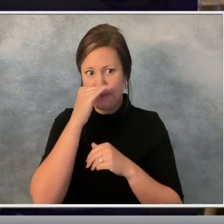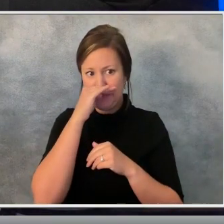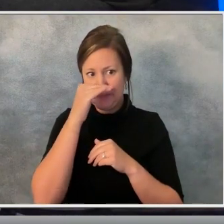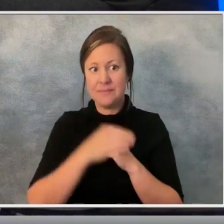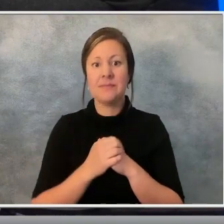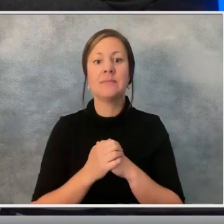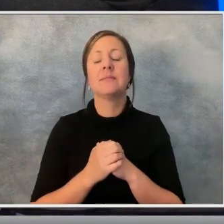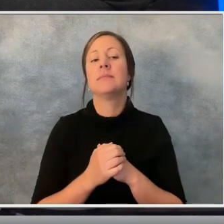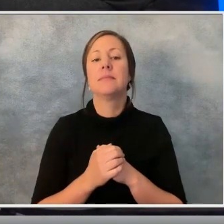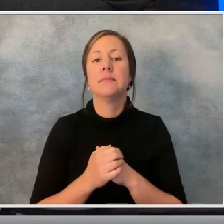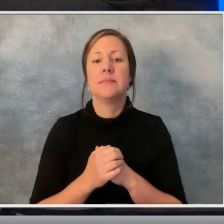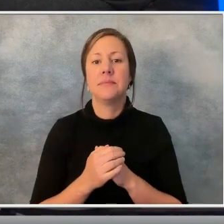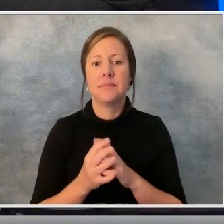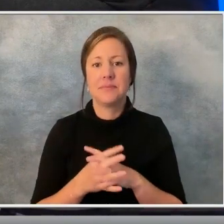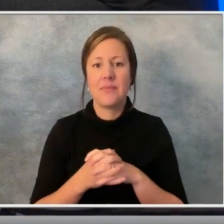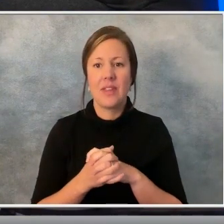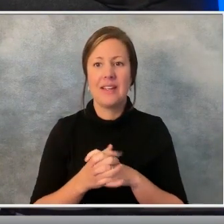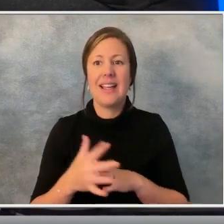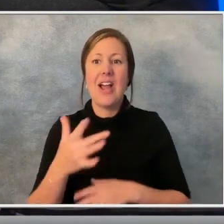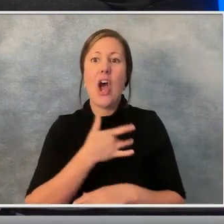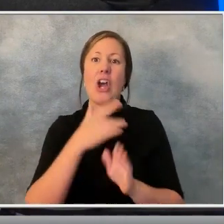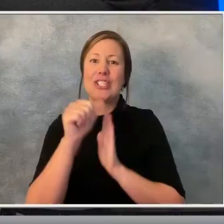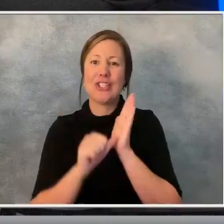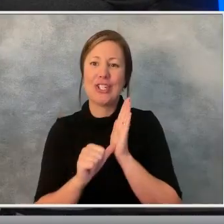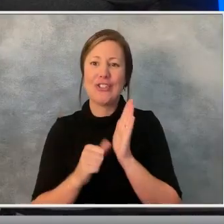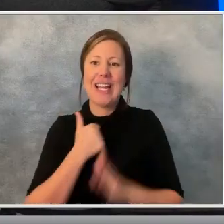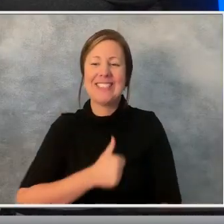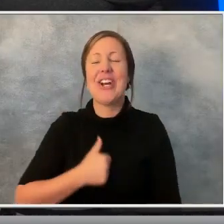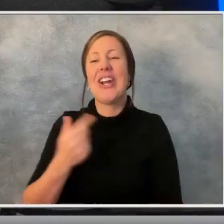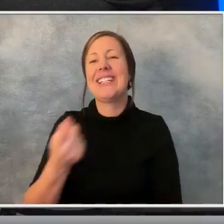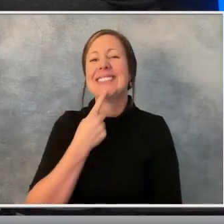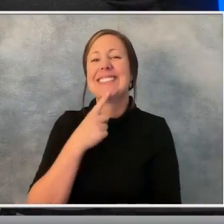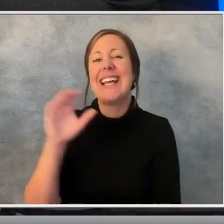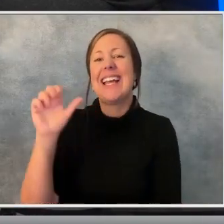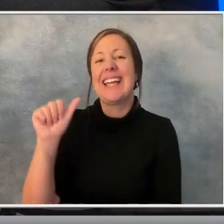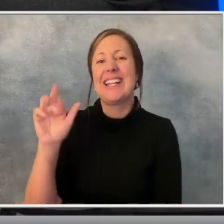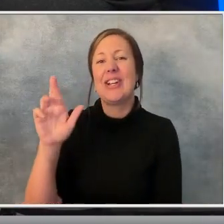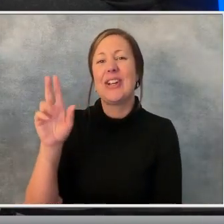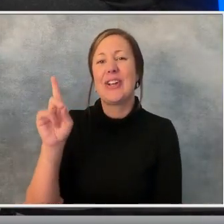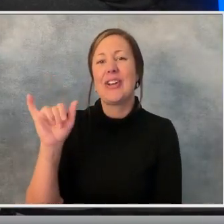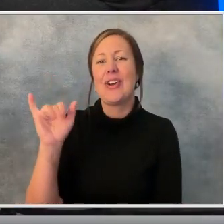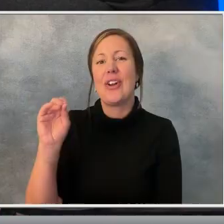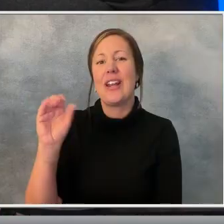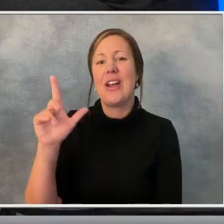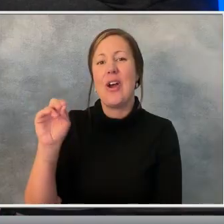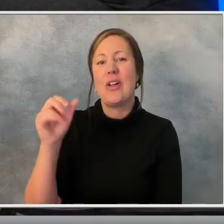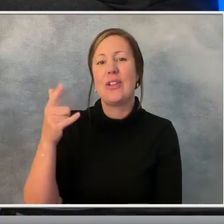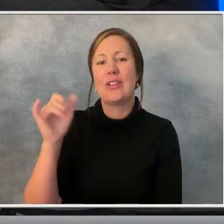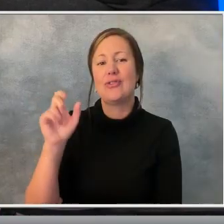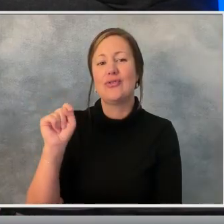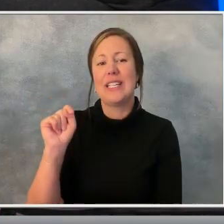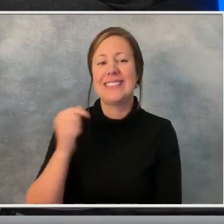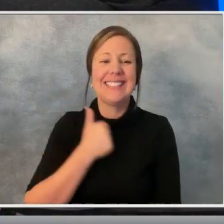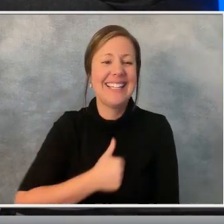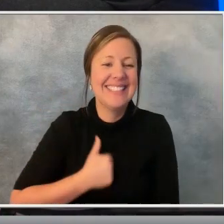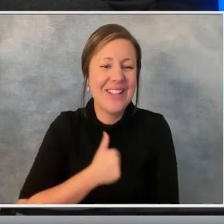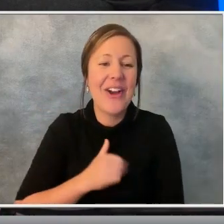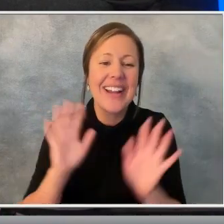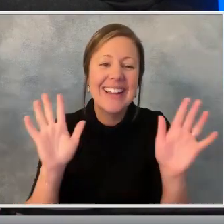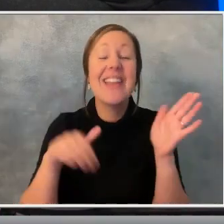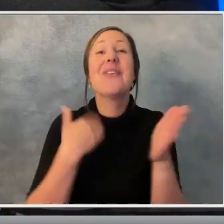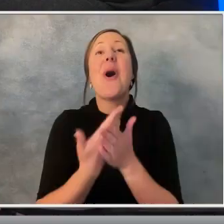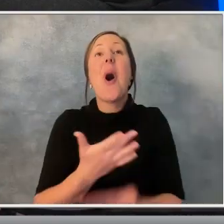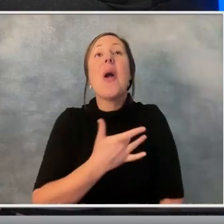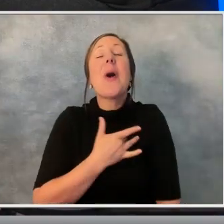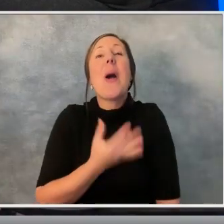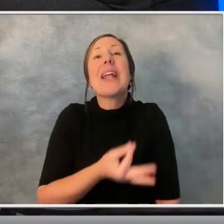surgeon. Heart surgeon. Yeah. I'm sorry, heart surgeon. You're all heart experts to the